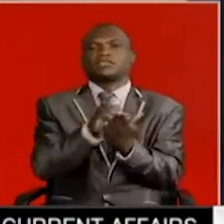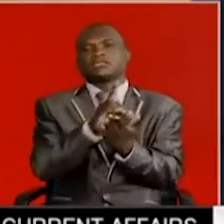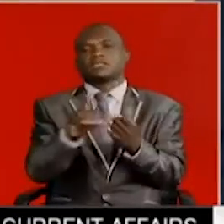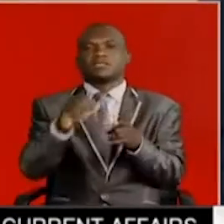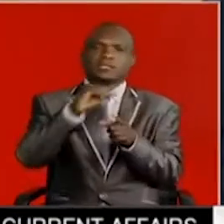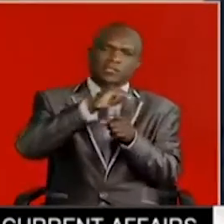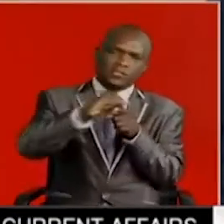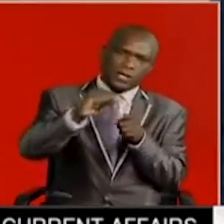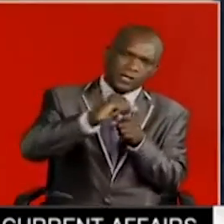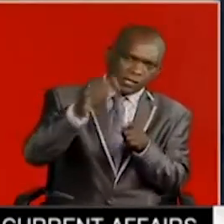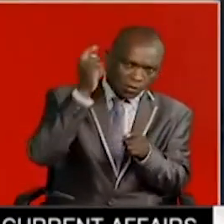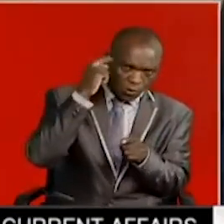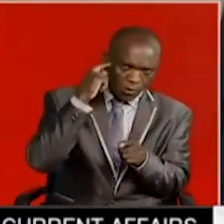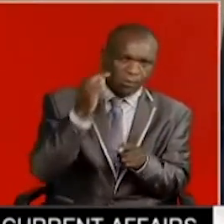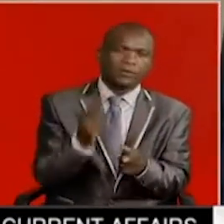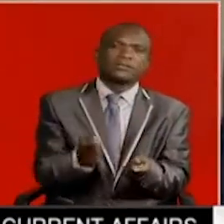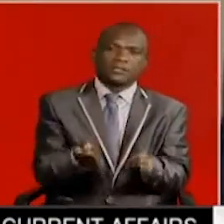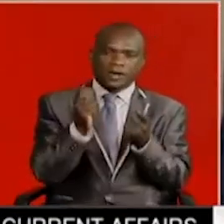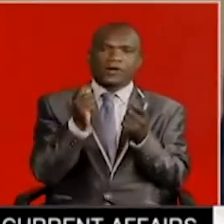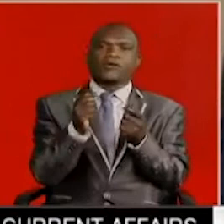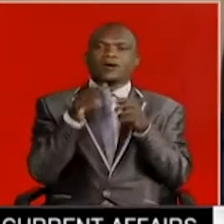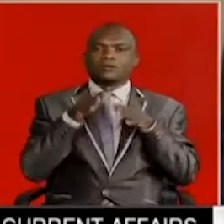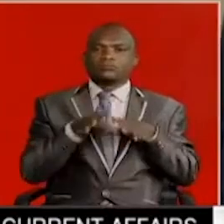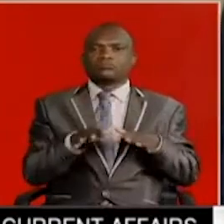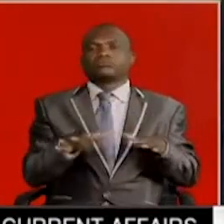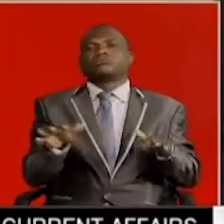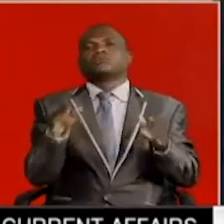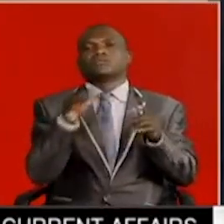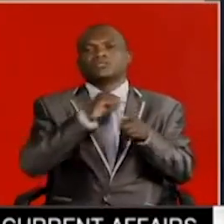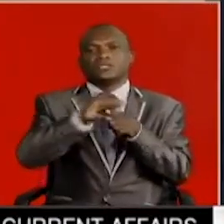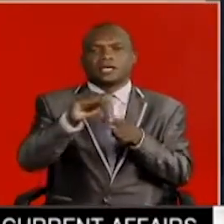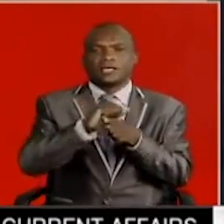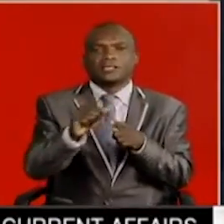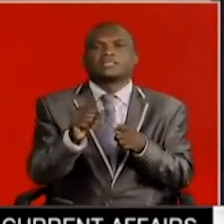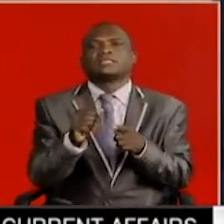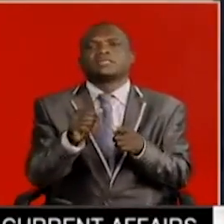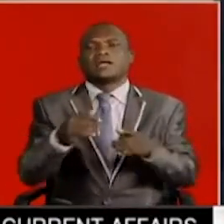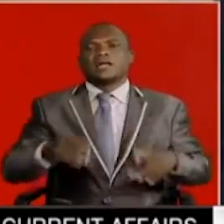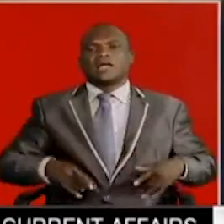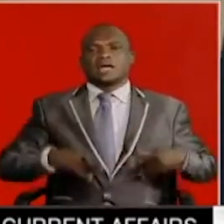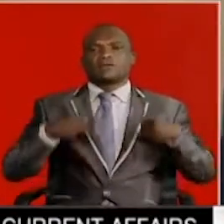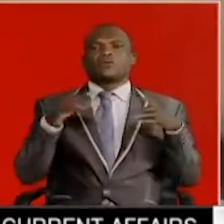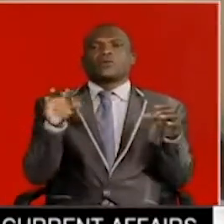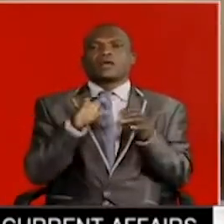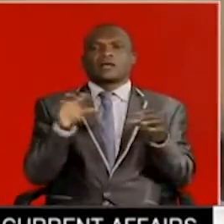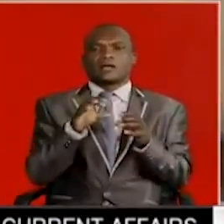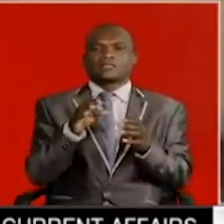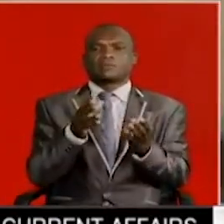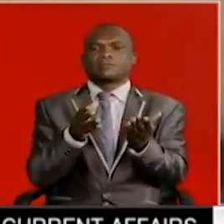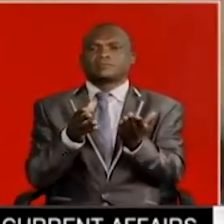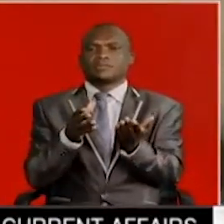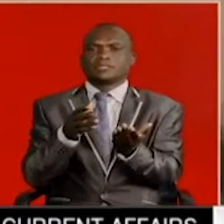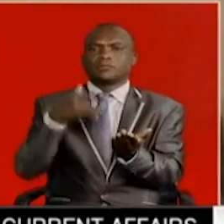turn train health workers at service delivery centers.